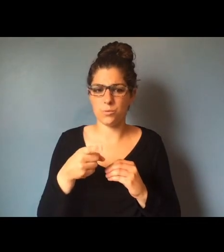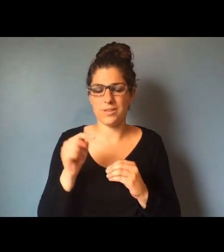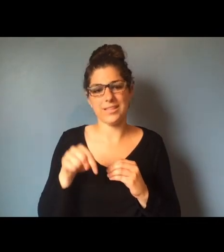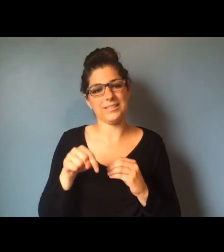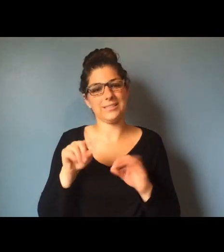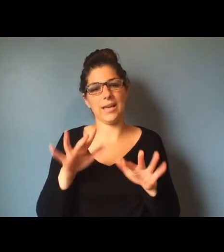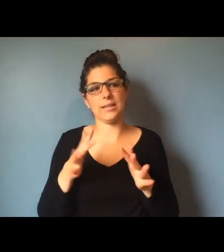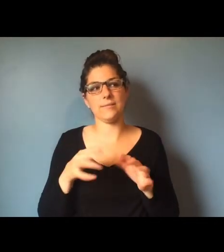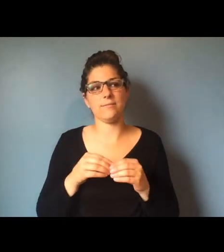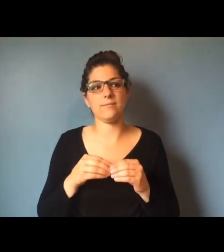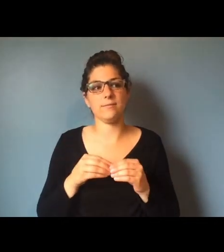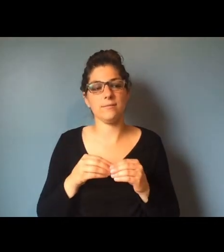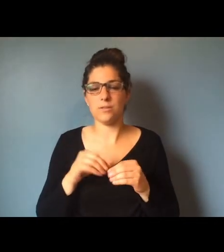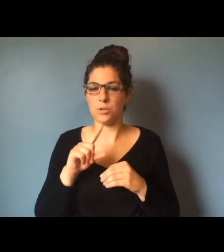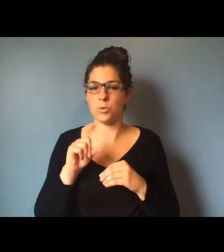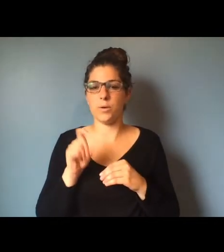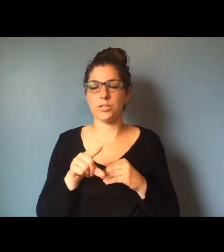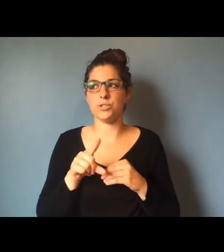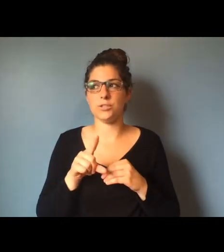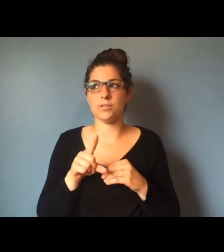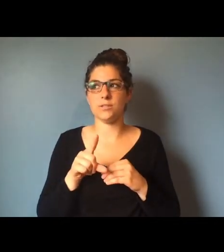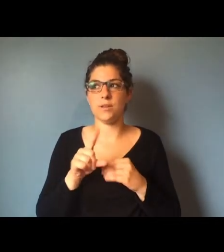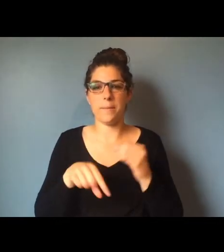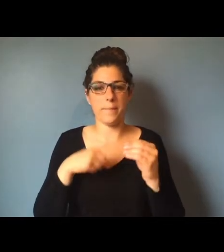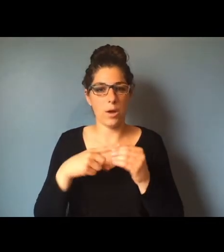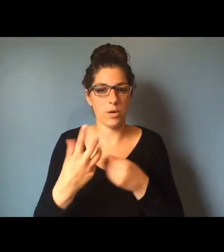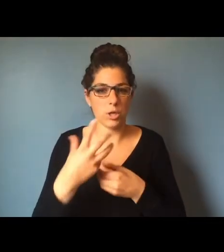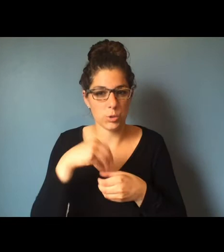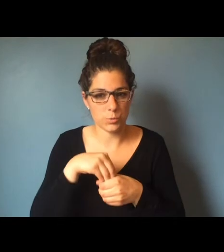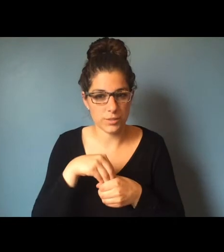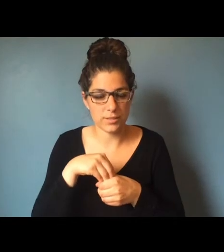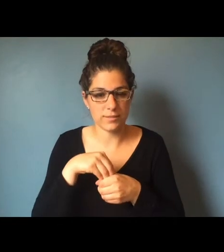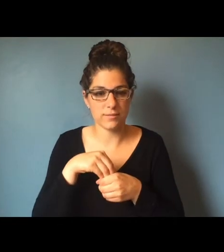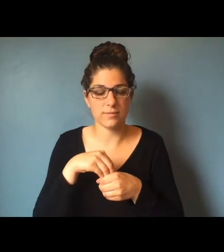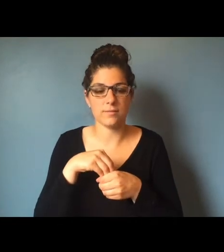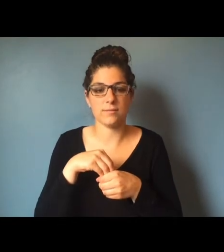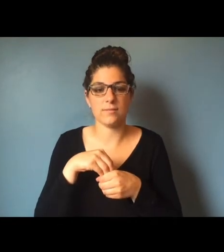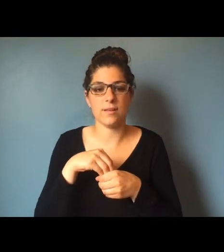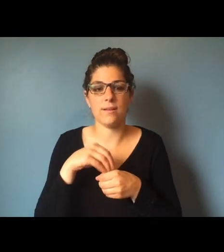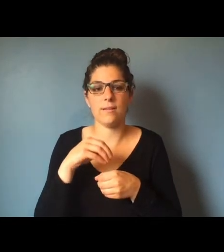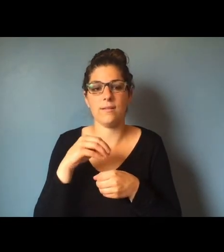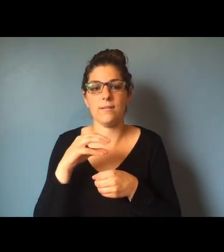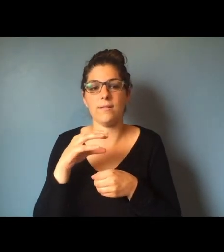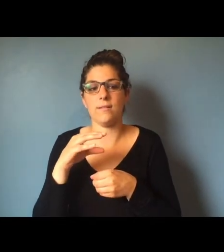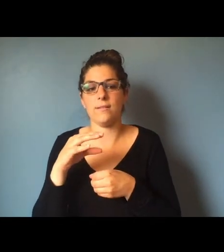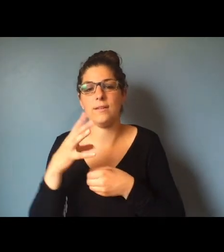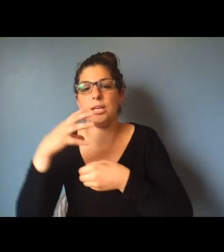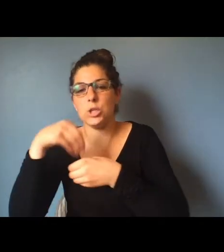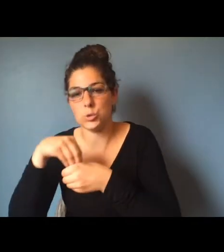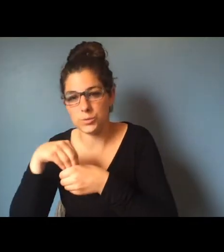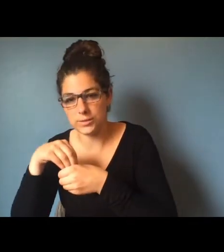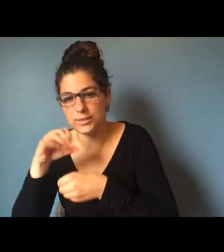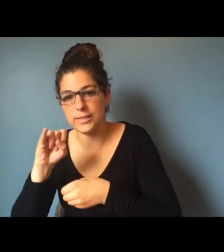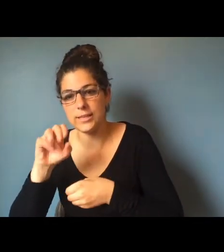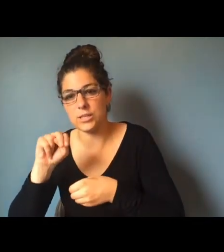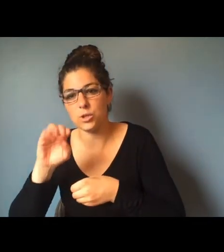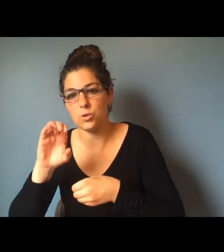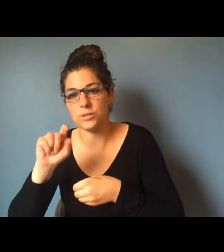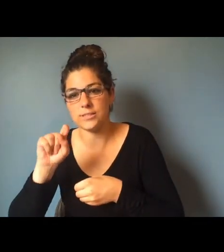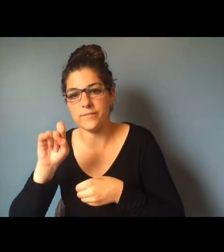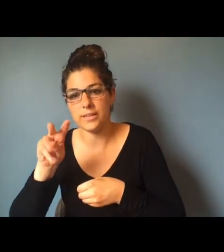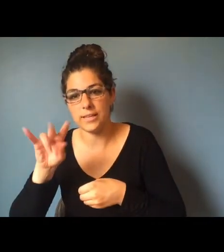this kind of the question on inclusion and inclusivity, do you think,